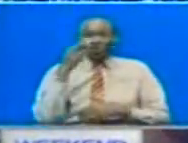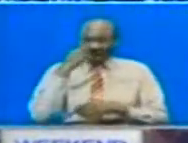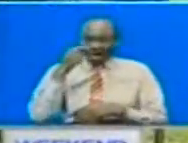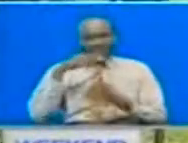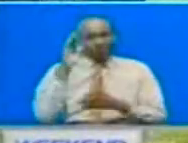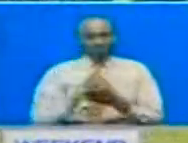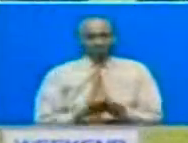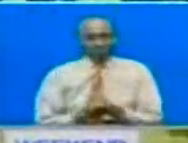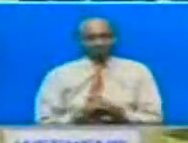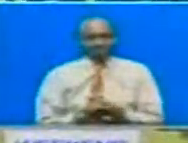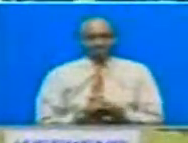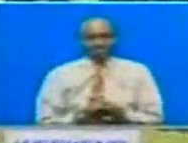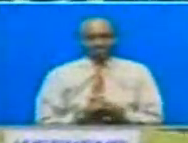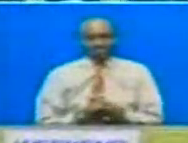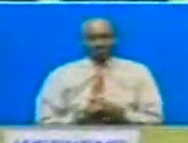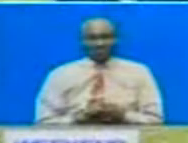fun.